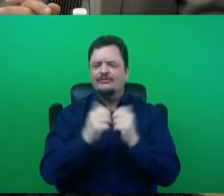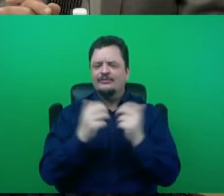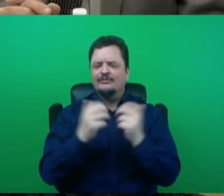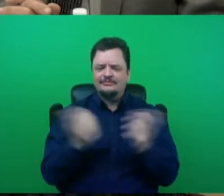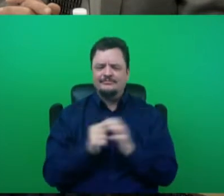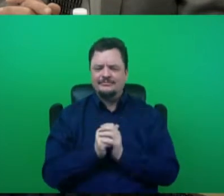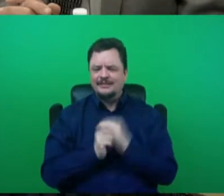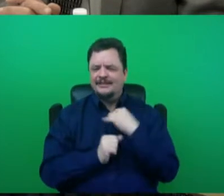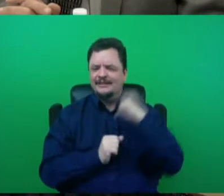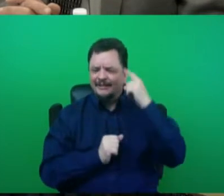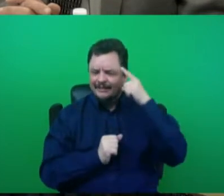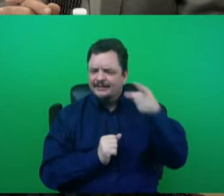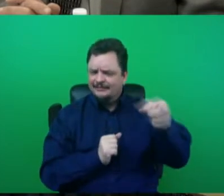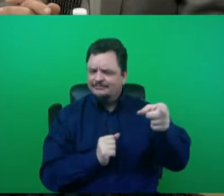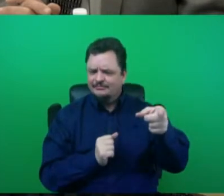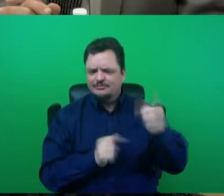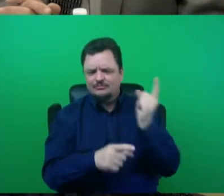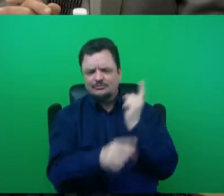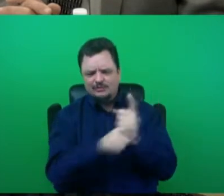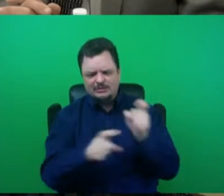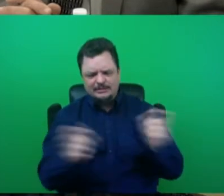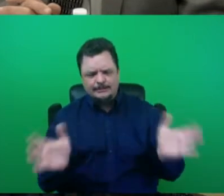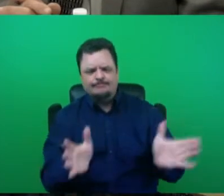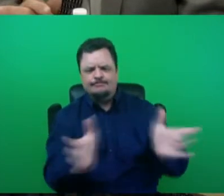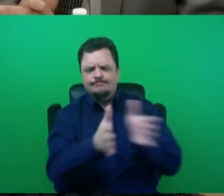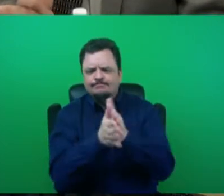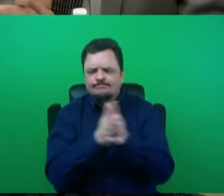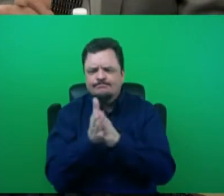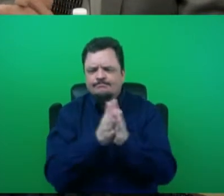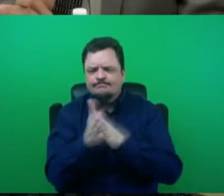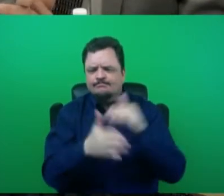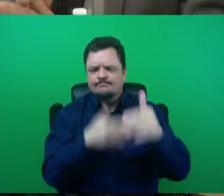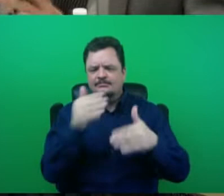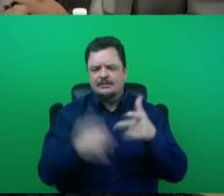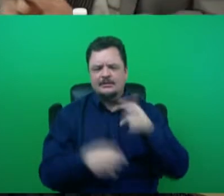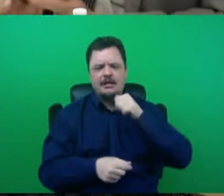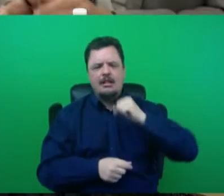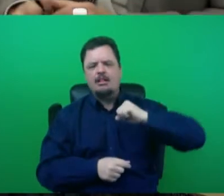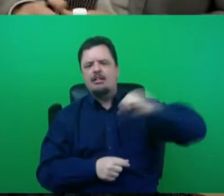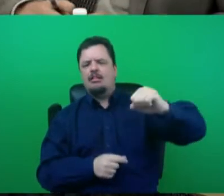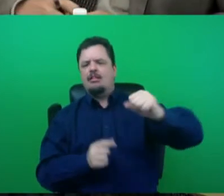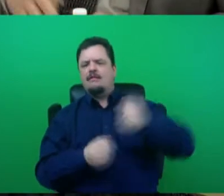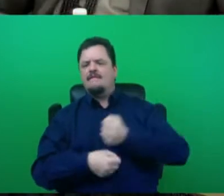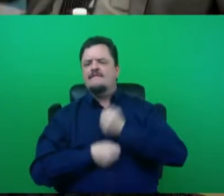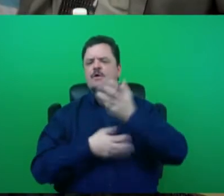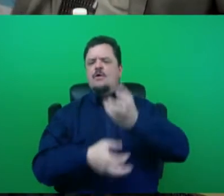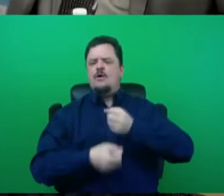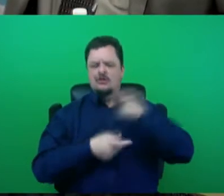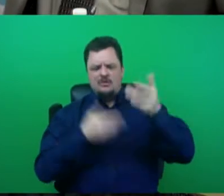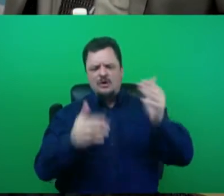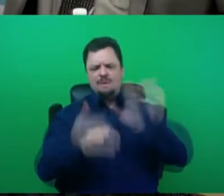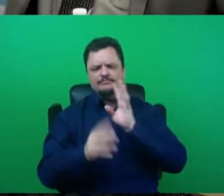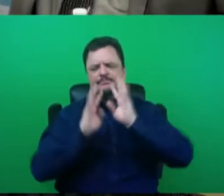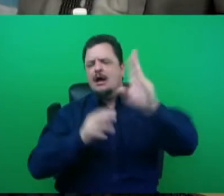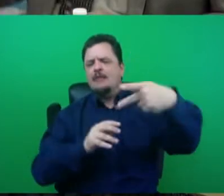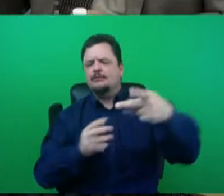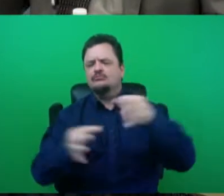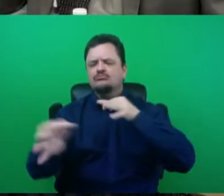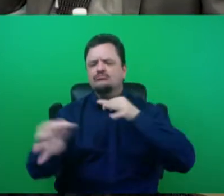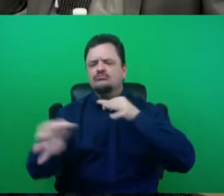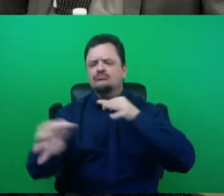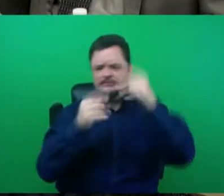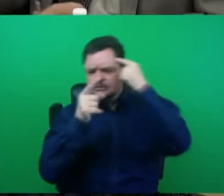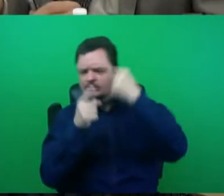not afraid to voice that. And regardless of whether there are agreements or disagreements over that, at times it is